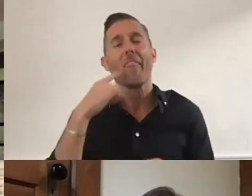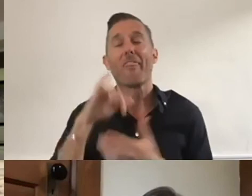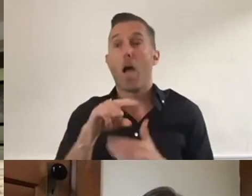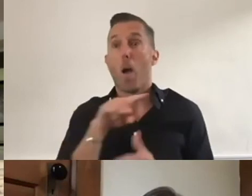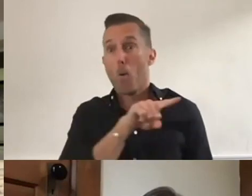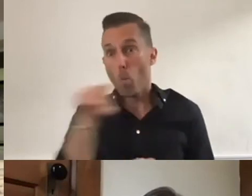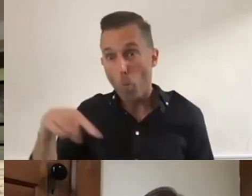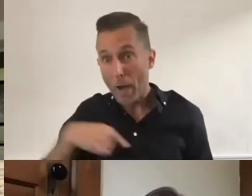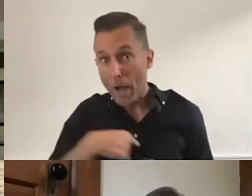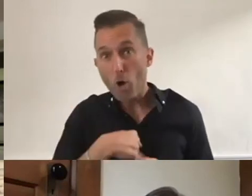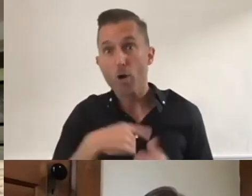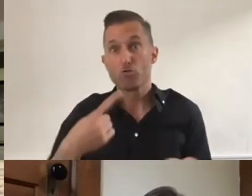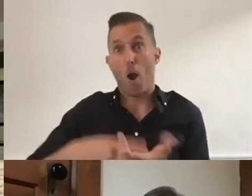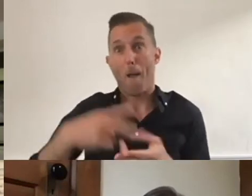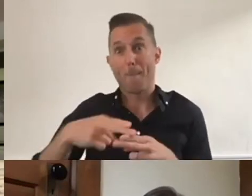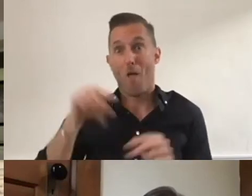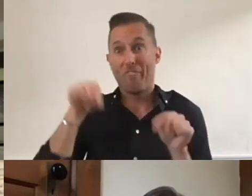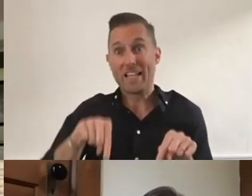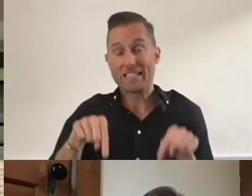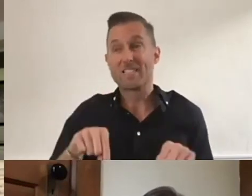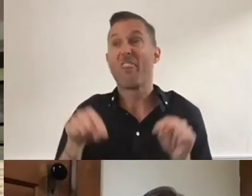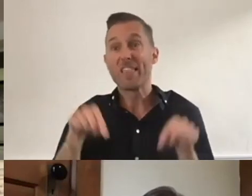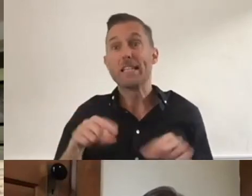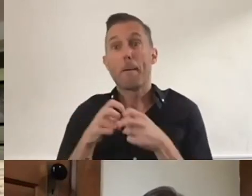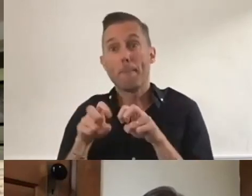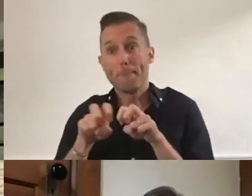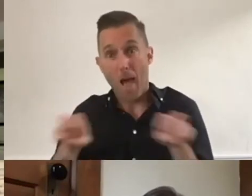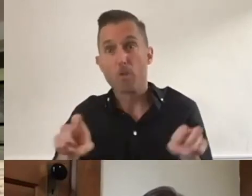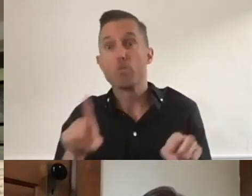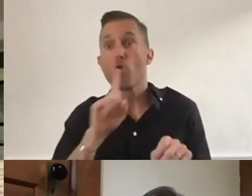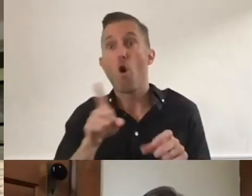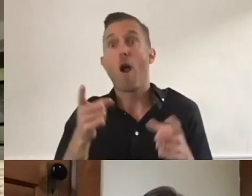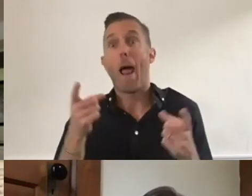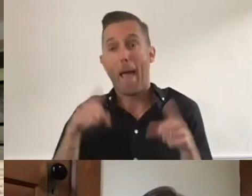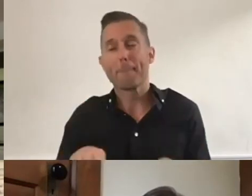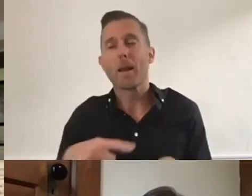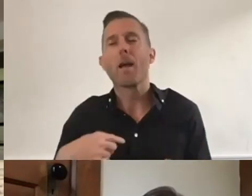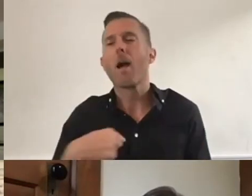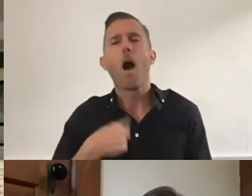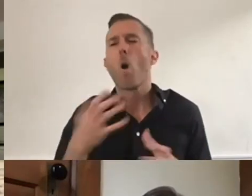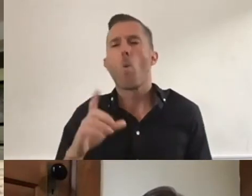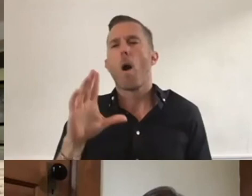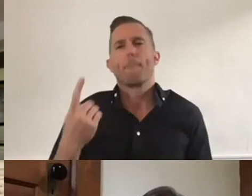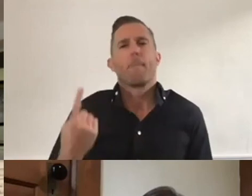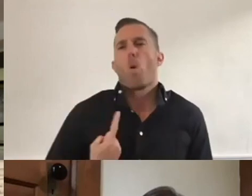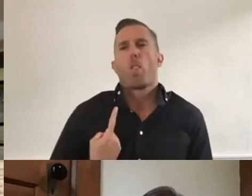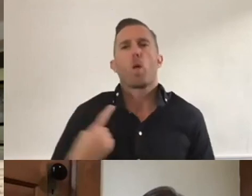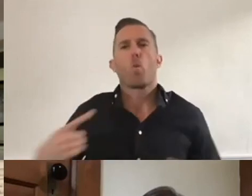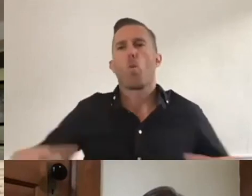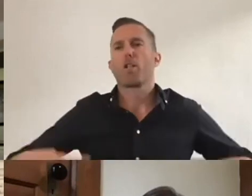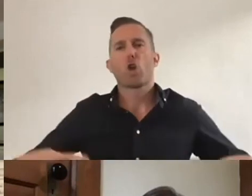this and these panels are happening, and I'm also, I don't want to be the only wheelchair